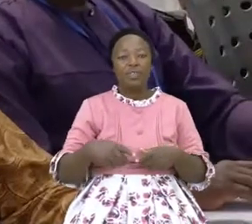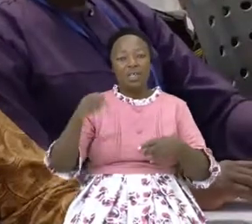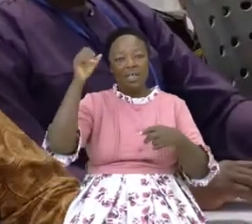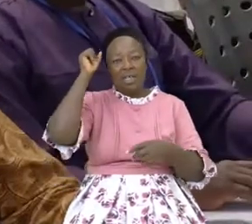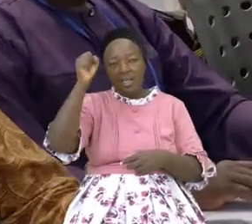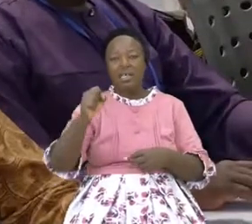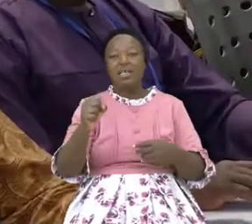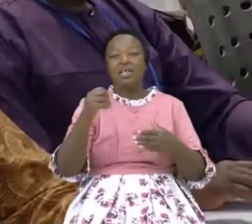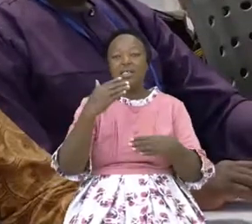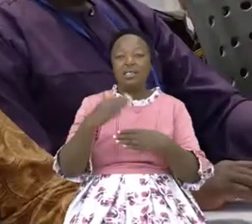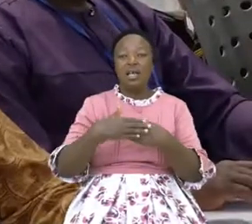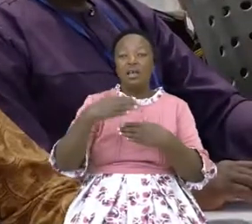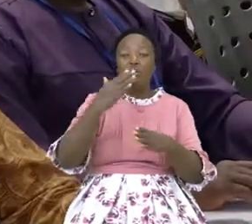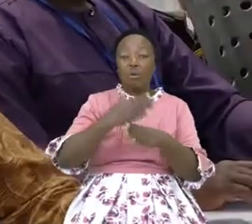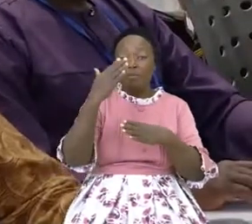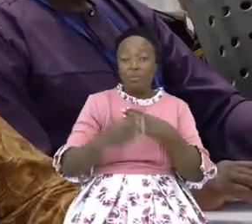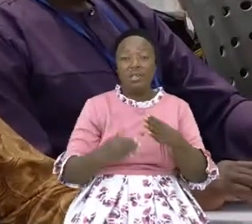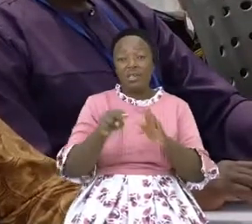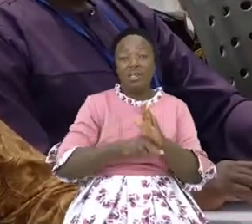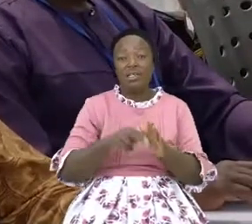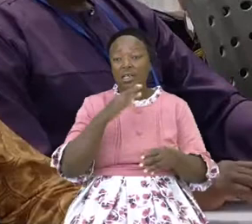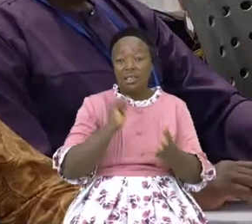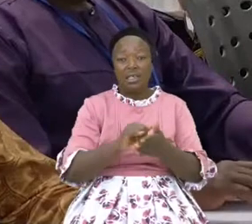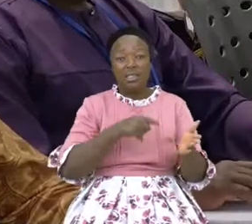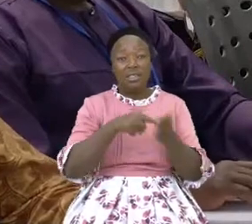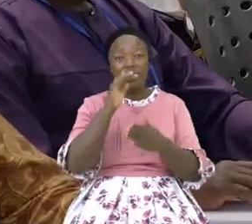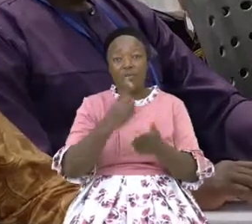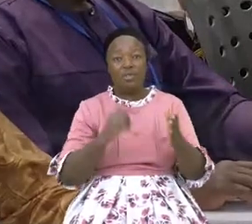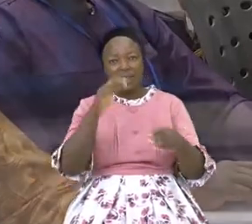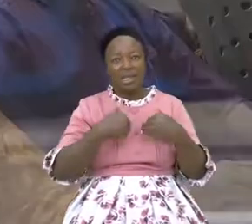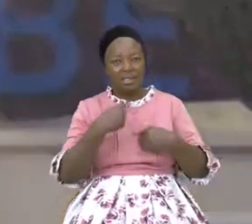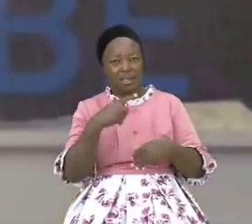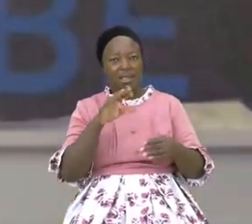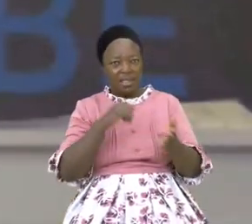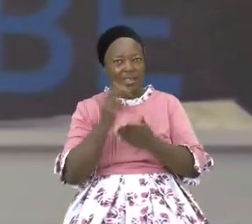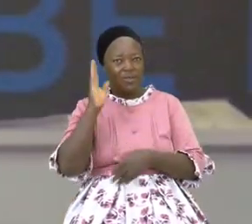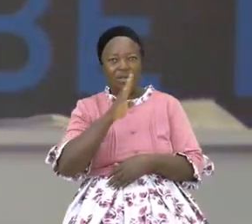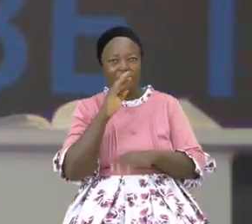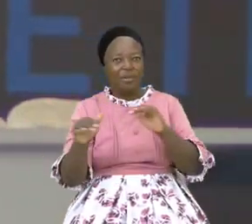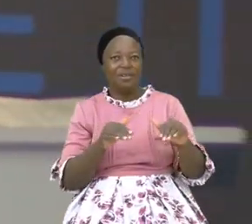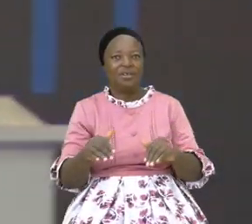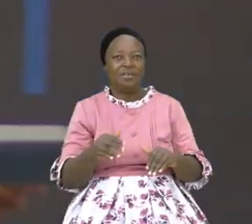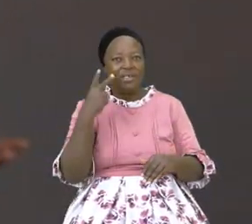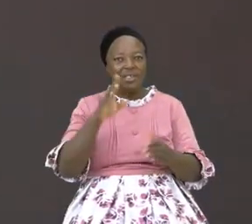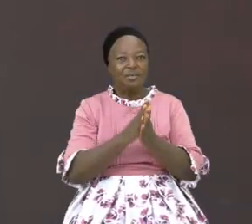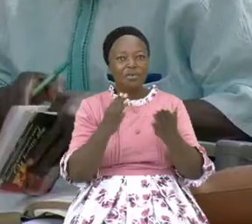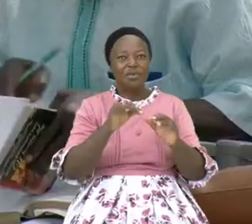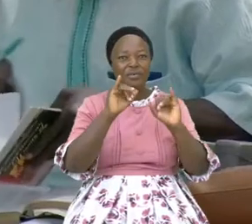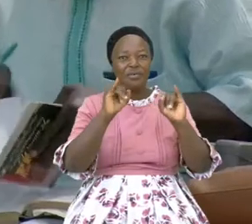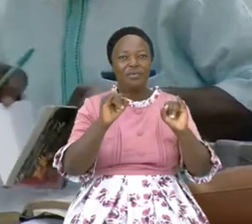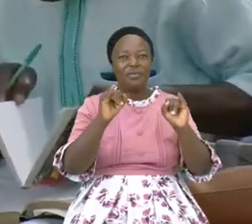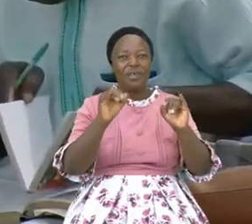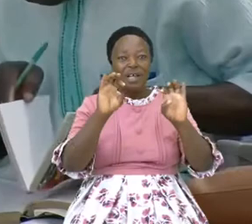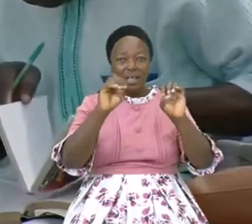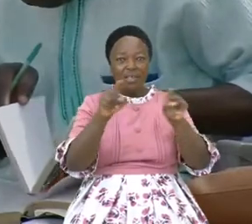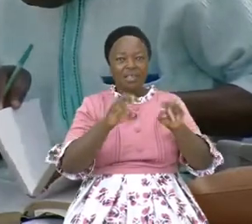that this is what he had said, and it will be done. Look at Ezekiel chapter